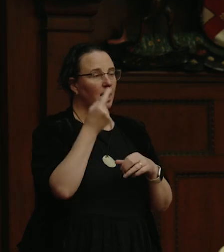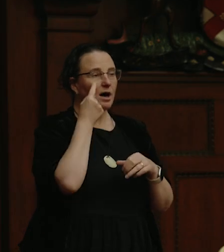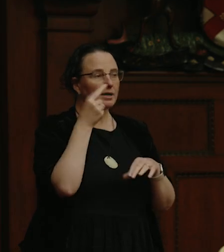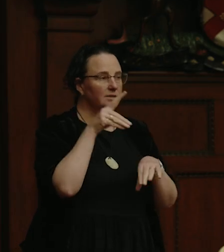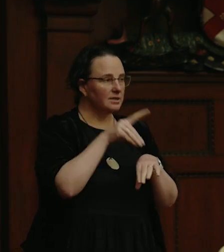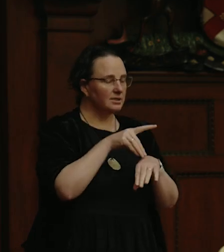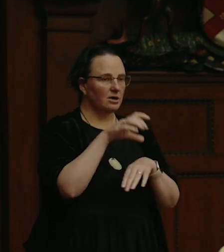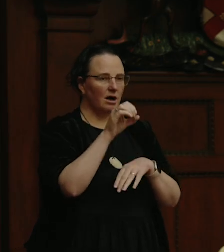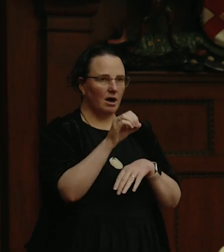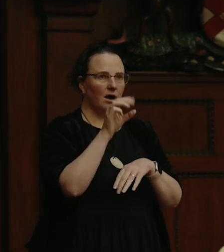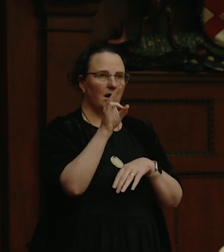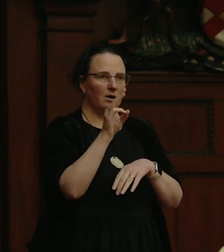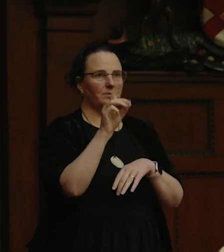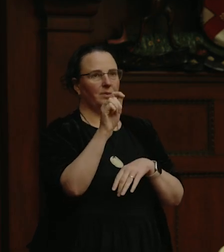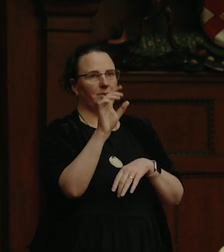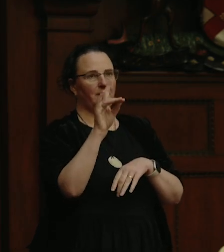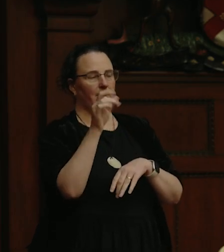other eye care